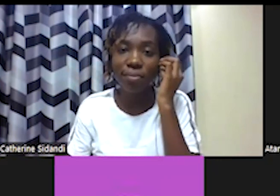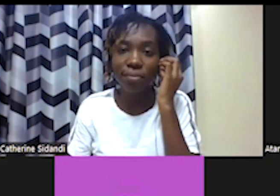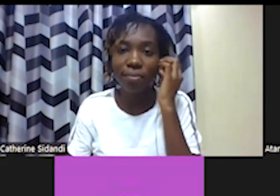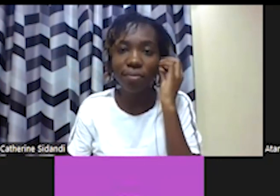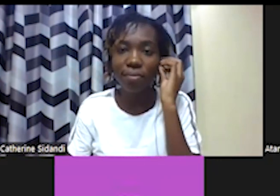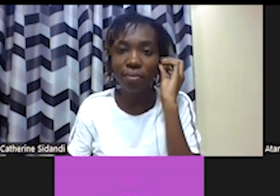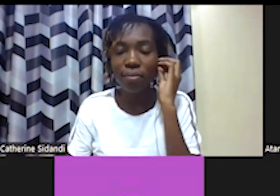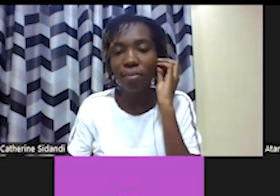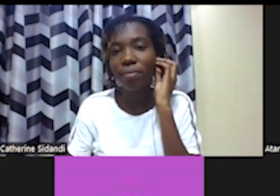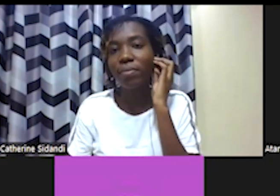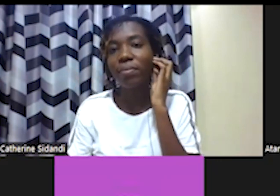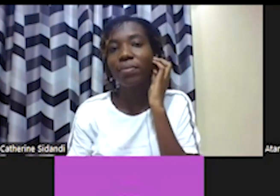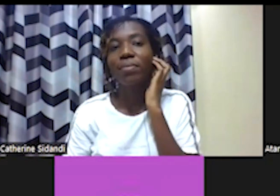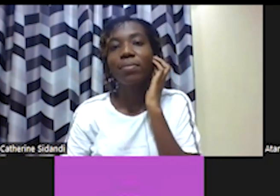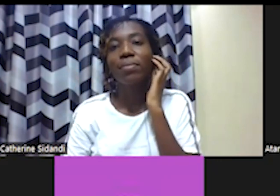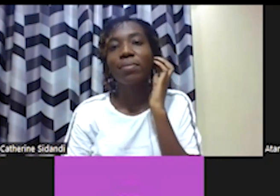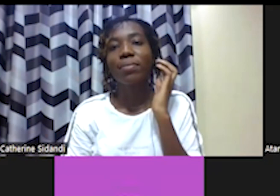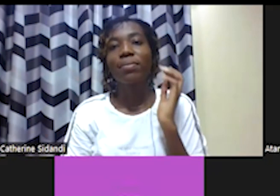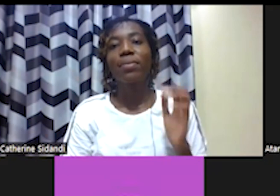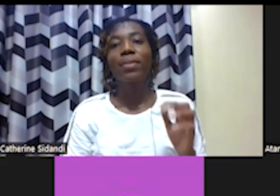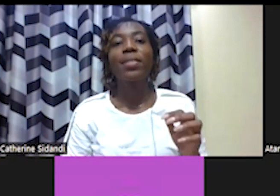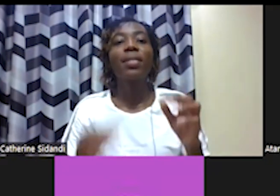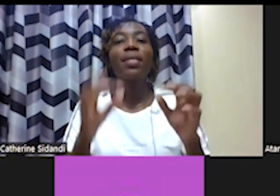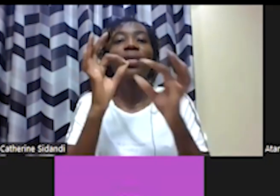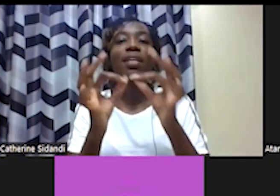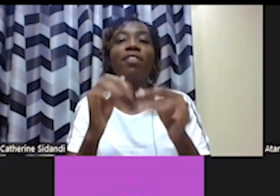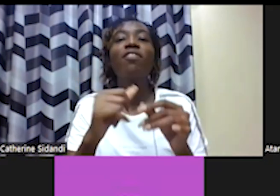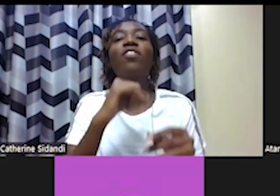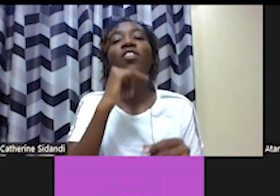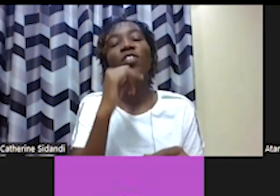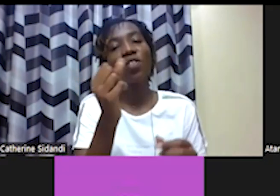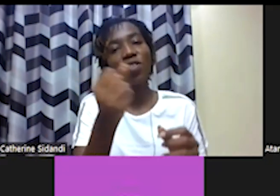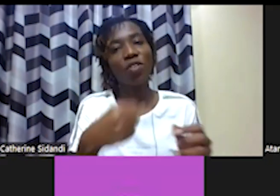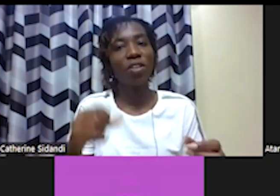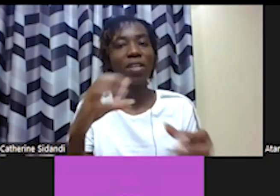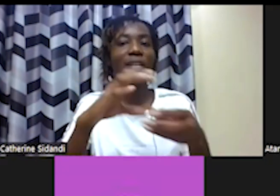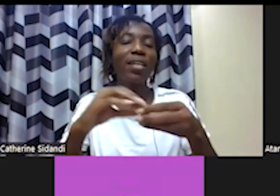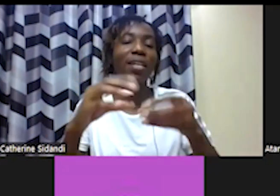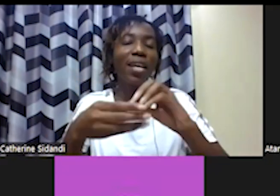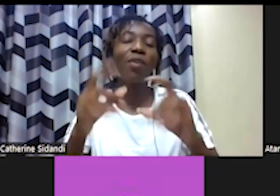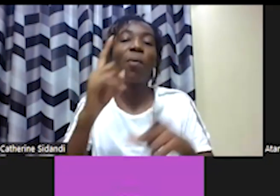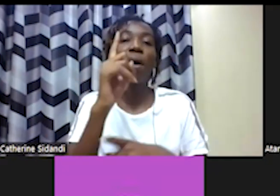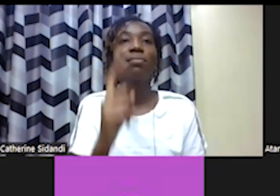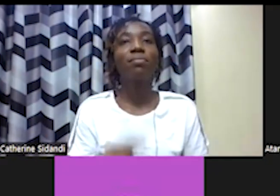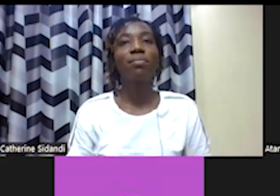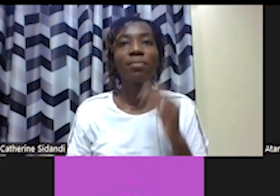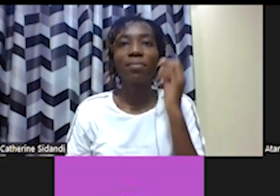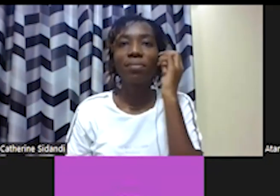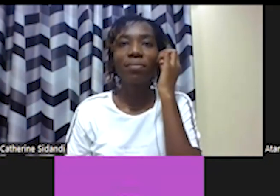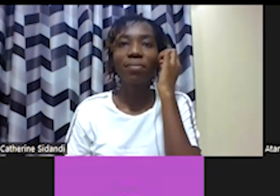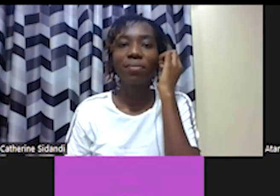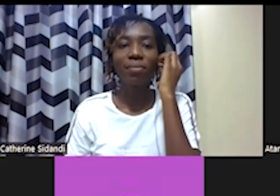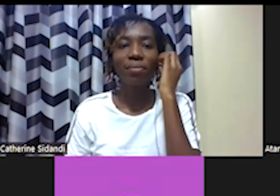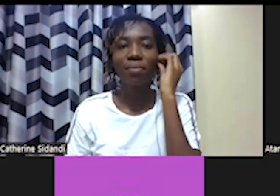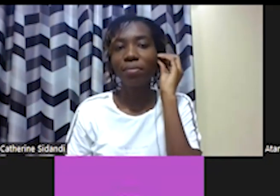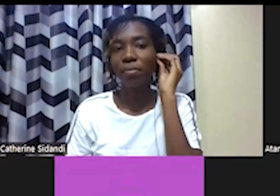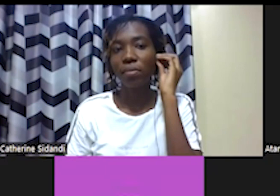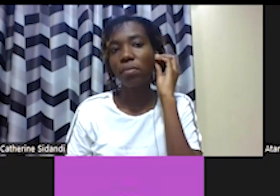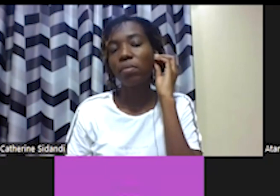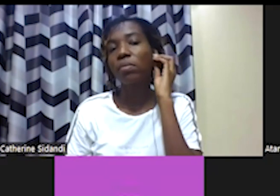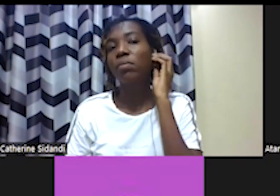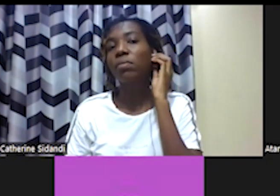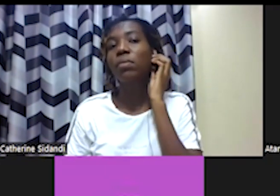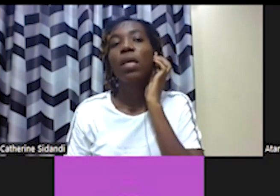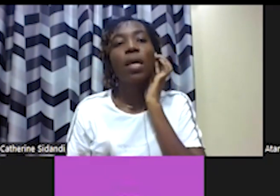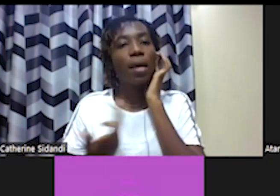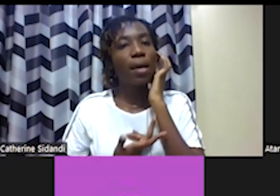That's Easily true. said, but I get a lot of no door, create one. Yes, I like that. Yes. Yes. And how to